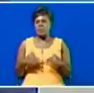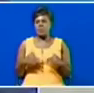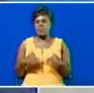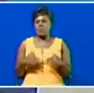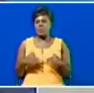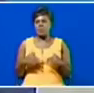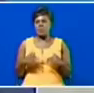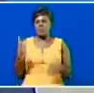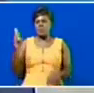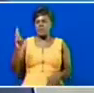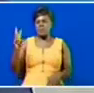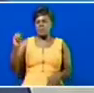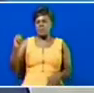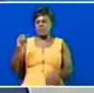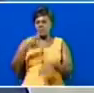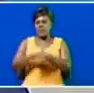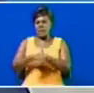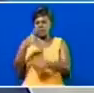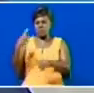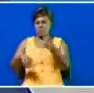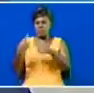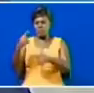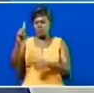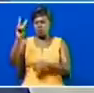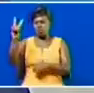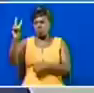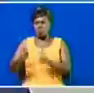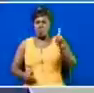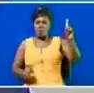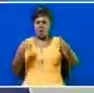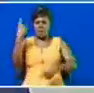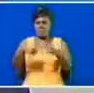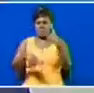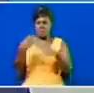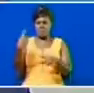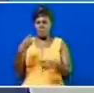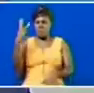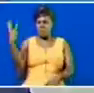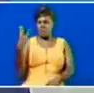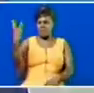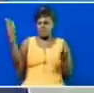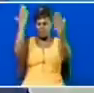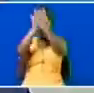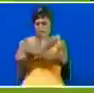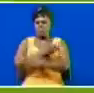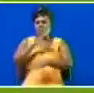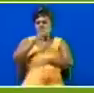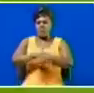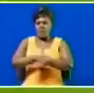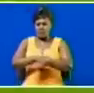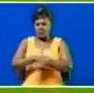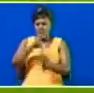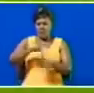Holders Real Madrid came from a goal down to snatch a precious 2-1 victory at West Bayern Munich on Wednesday night and carry a